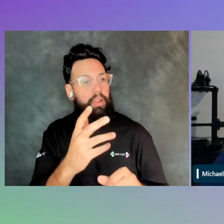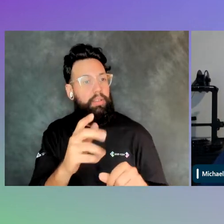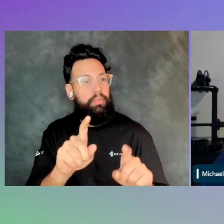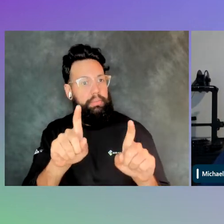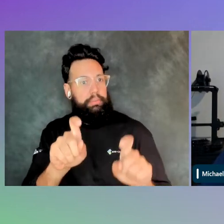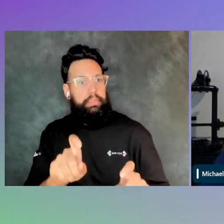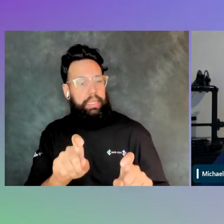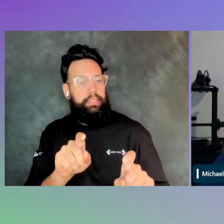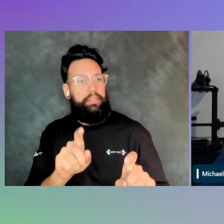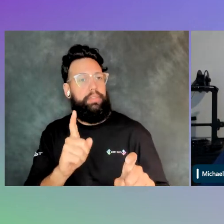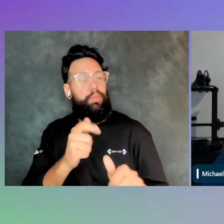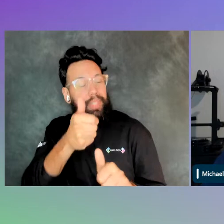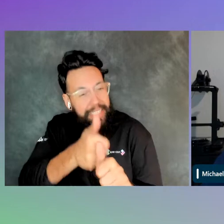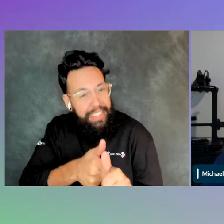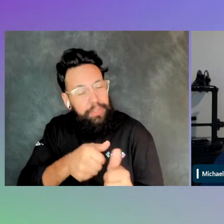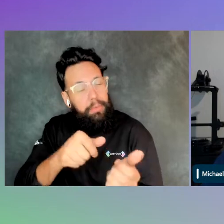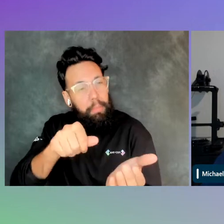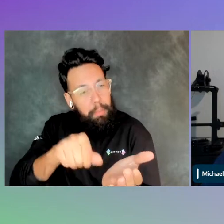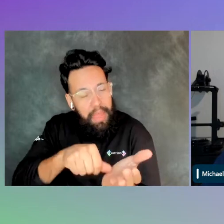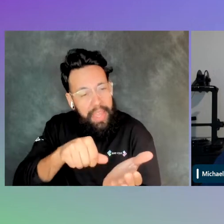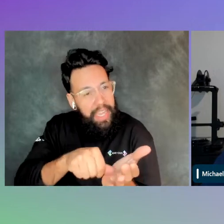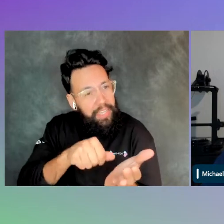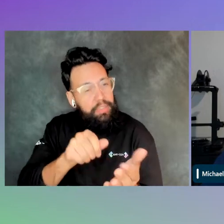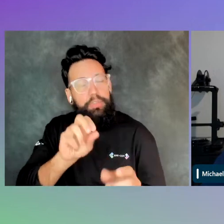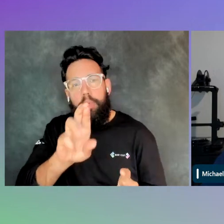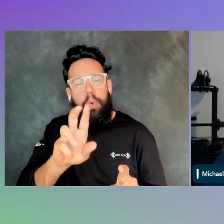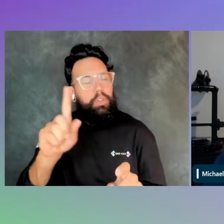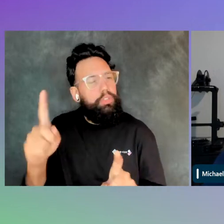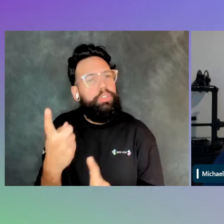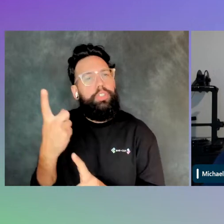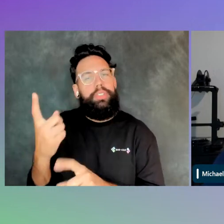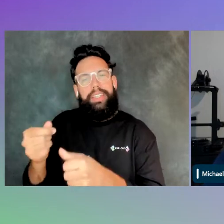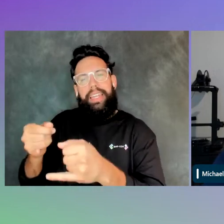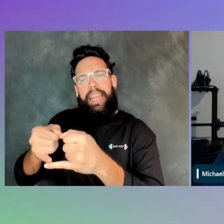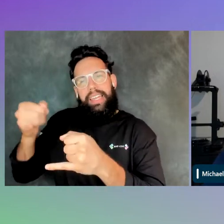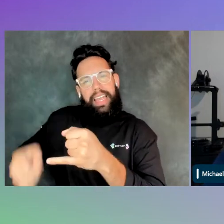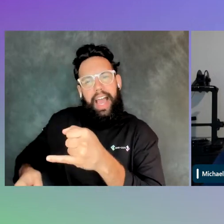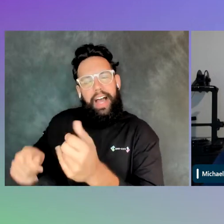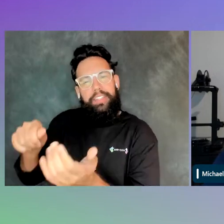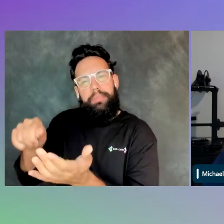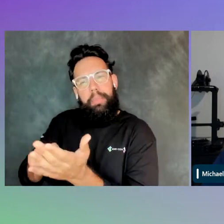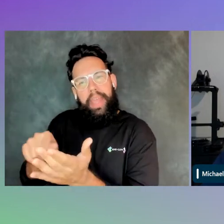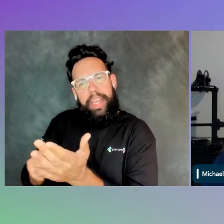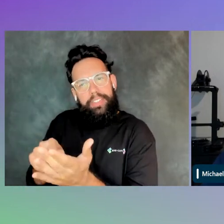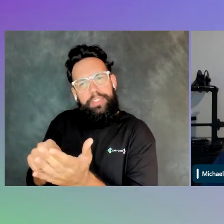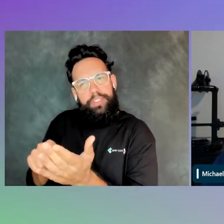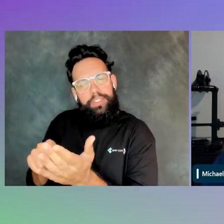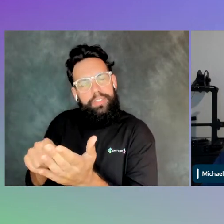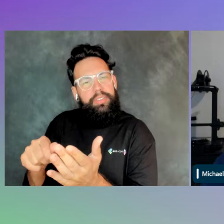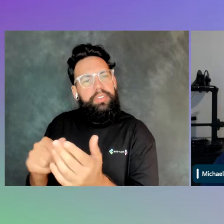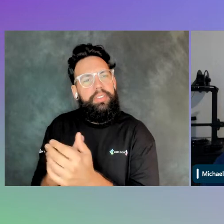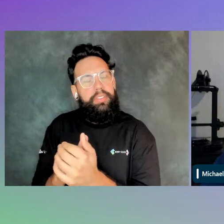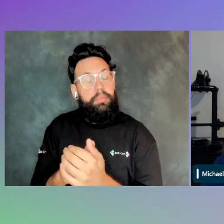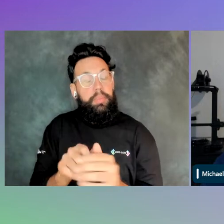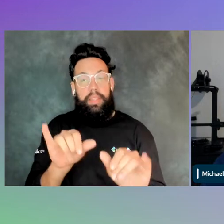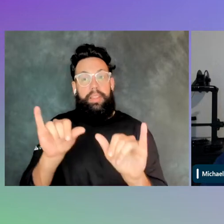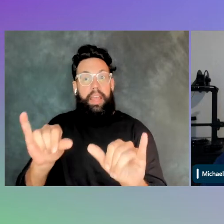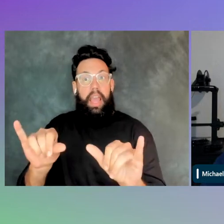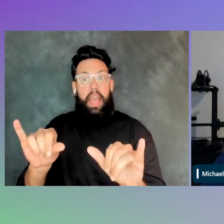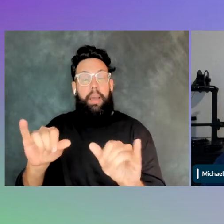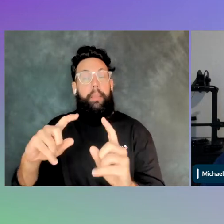does it only capture accessibility on the last page? But I'm going to pair that with an additional question